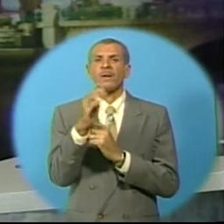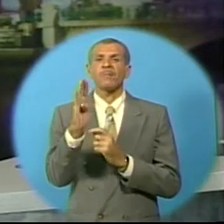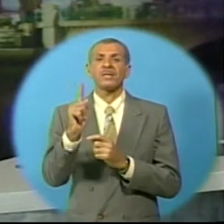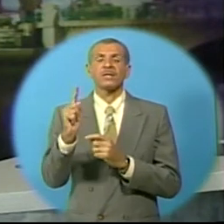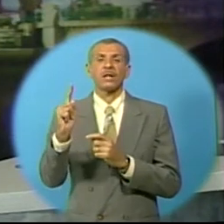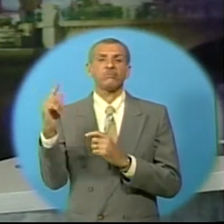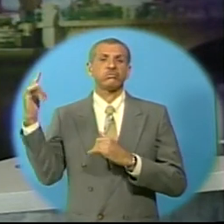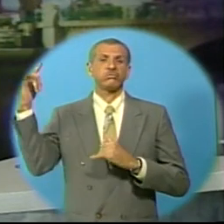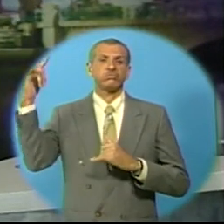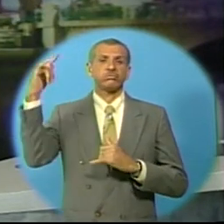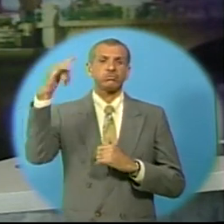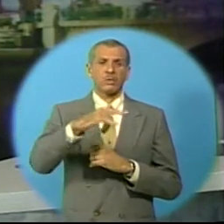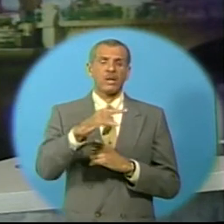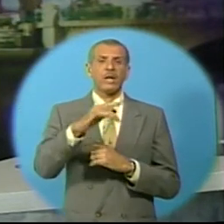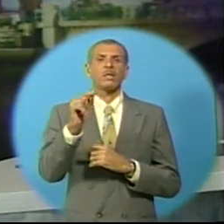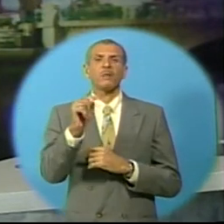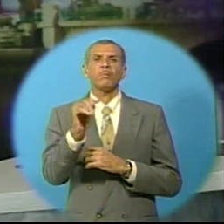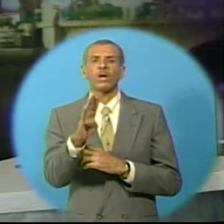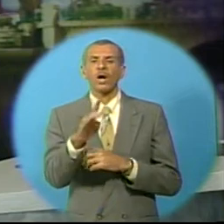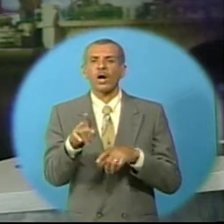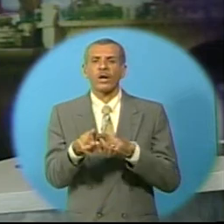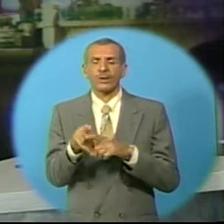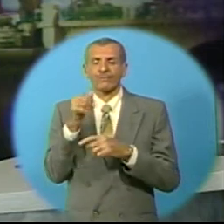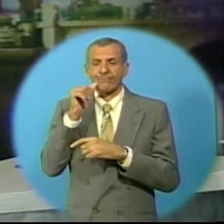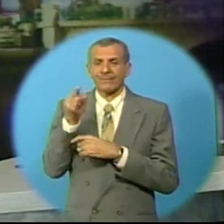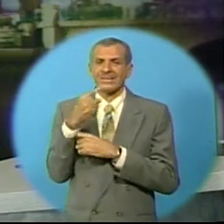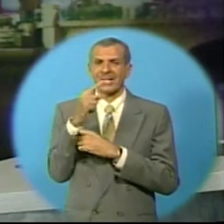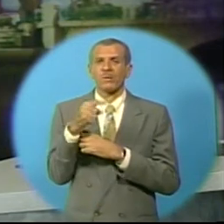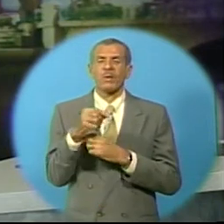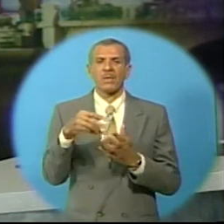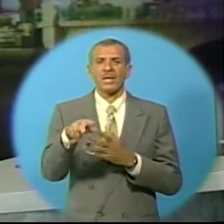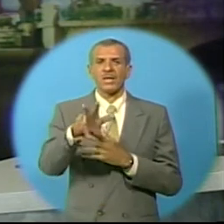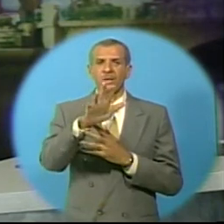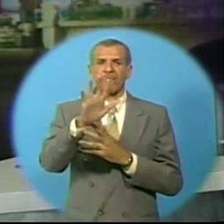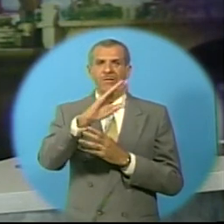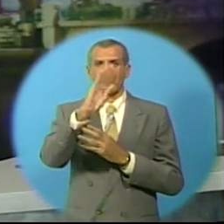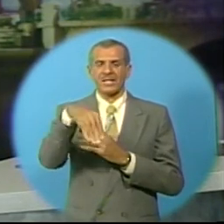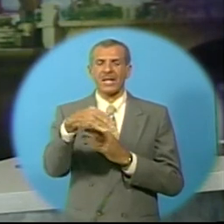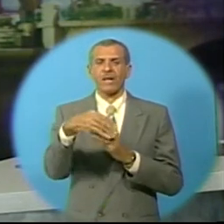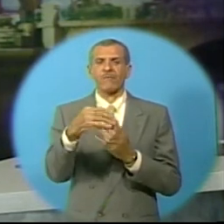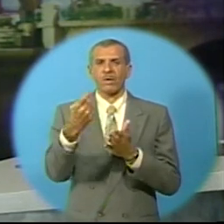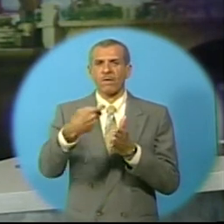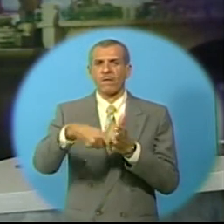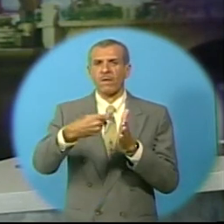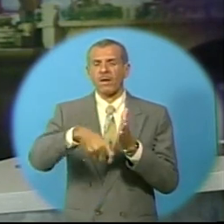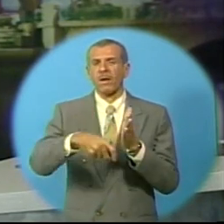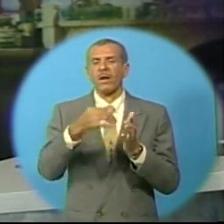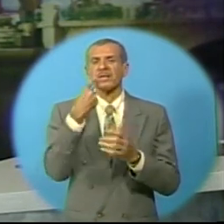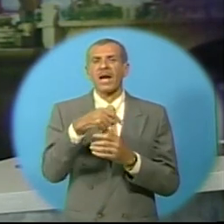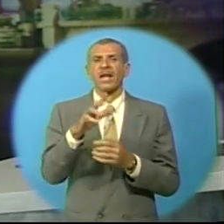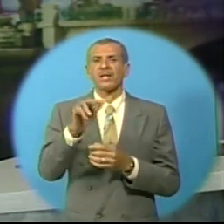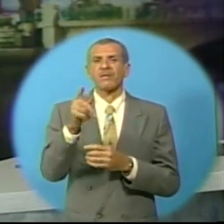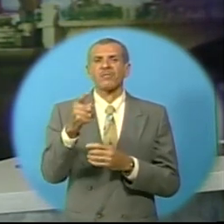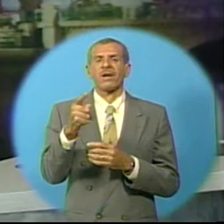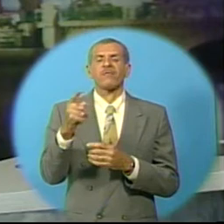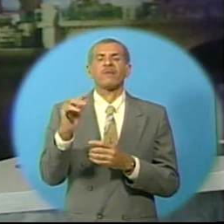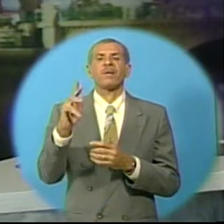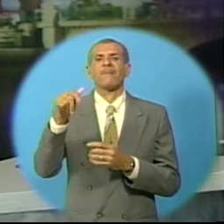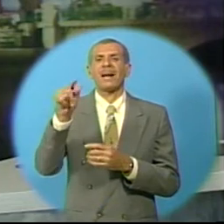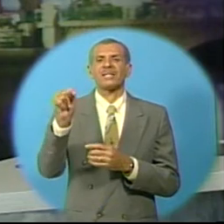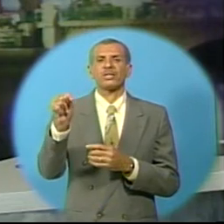route. Tobago, according to the senator, will pay 35% of the flight cost and take 35% of